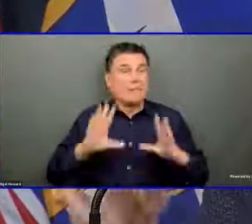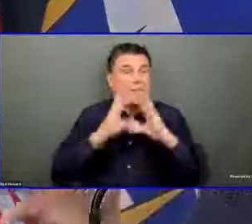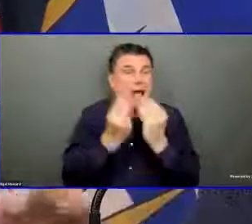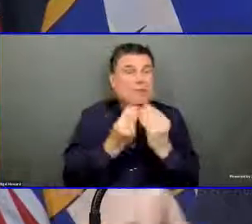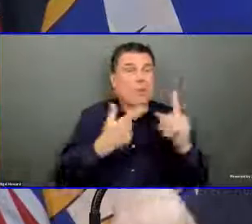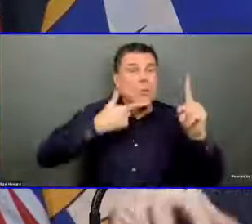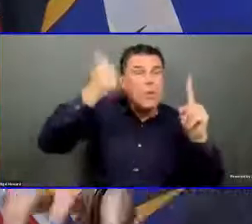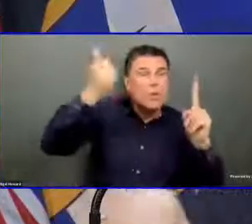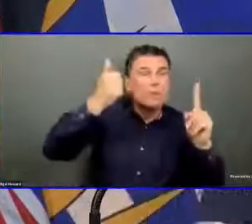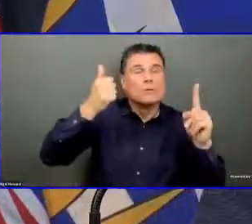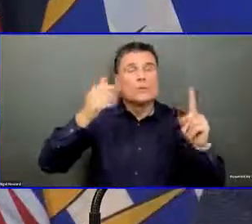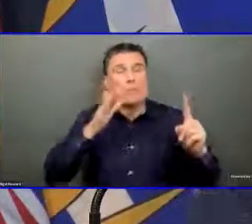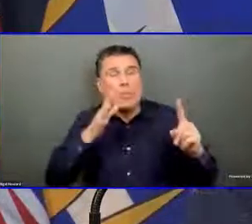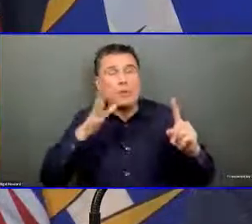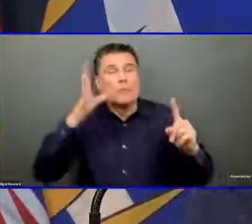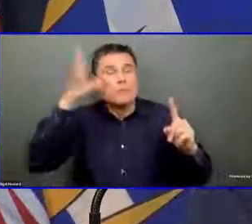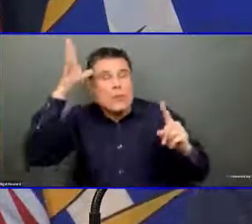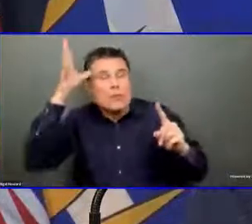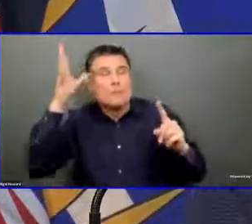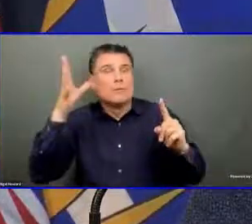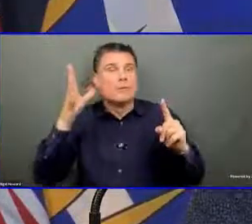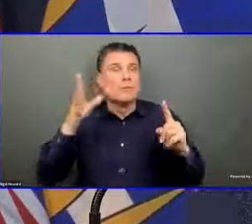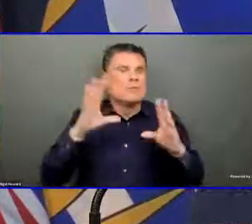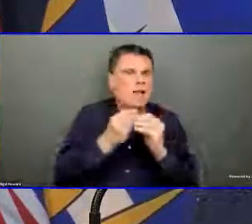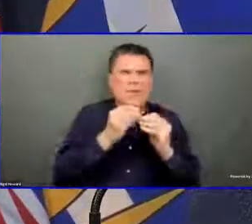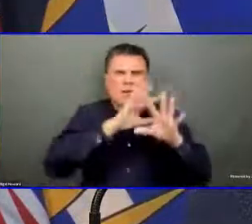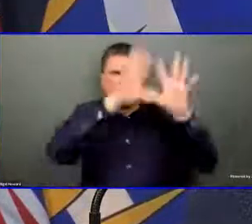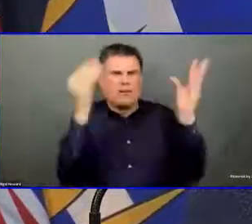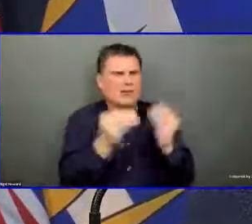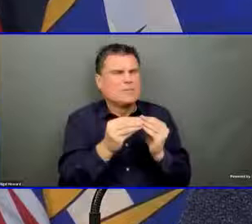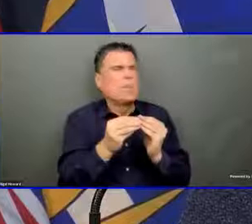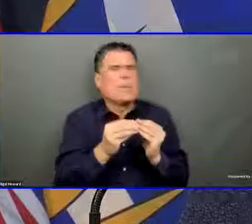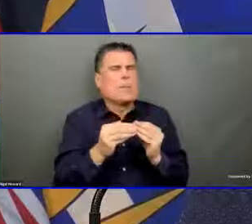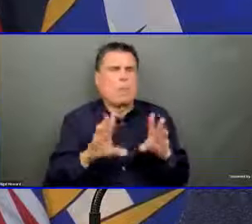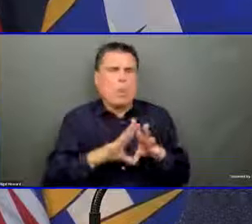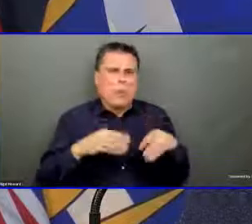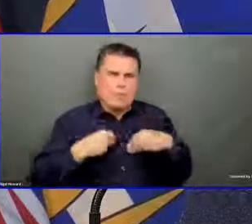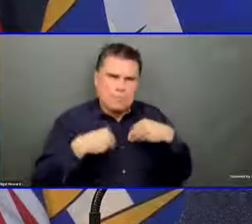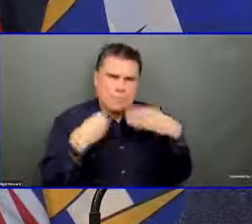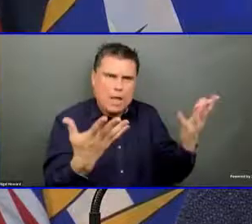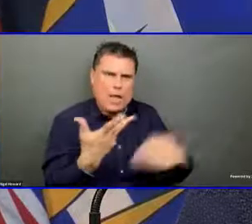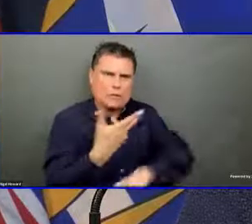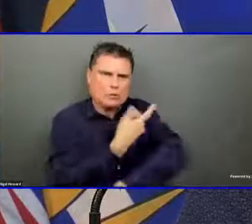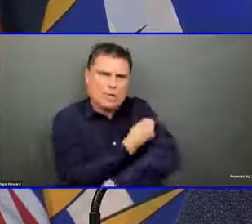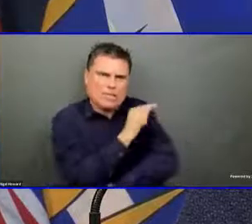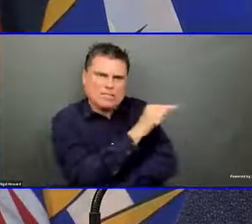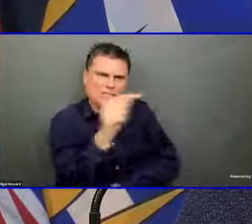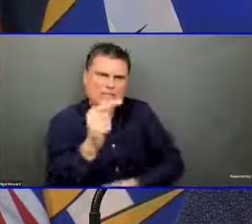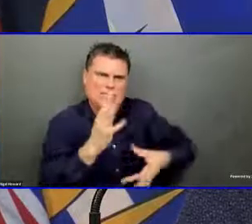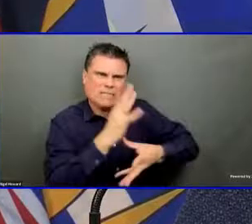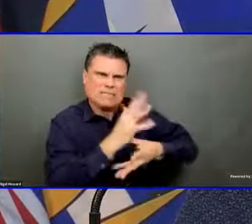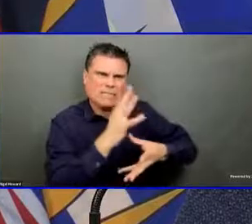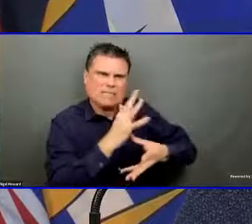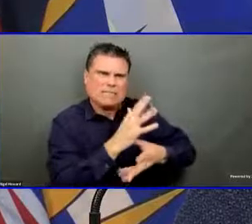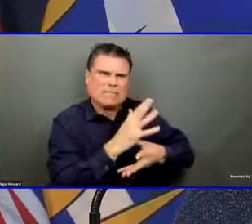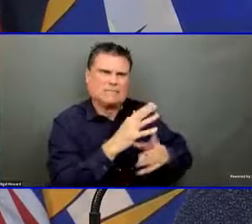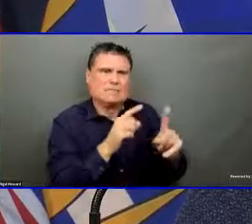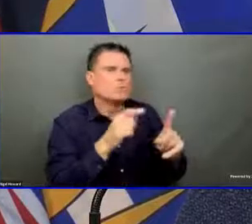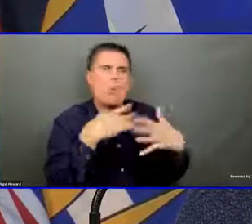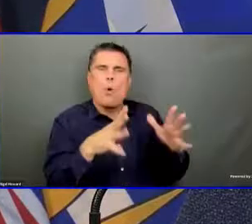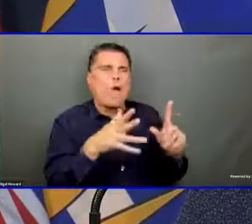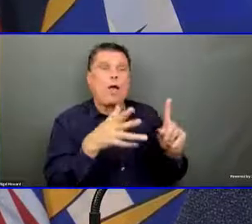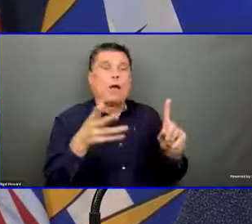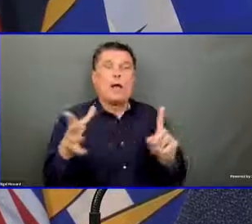causing clusters and outbreaks in other settings in the community and in homes and families. So we are targeting the initial doses that